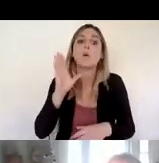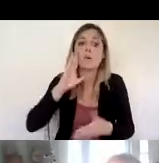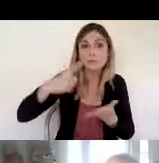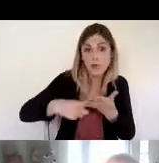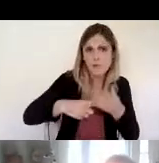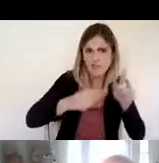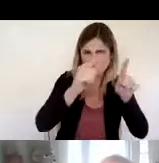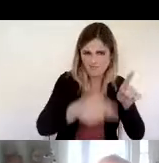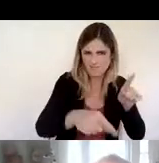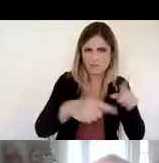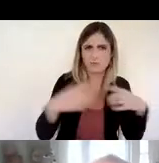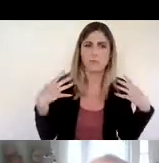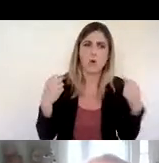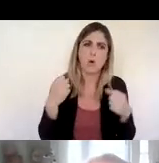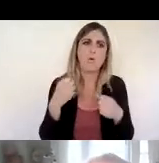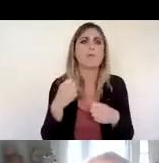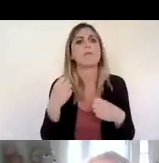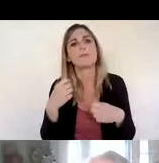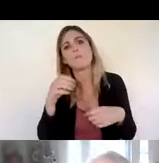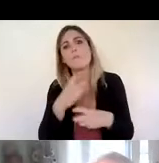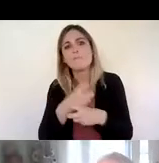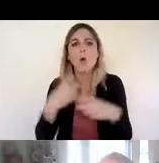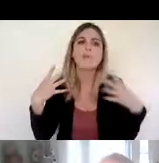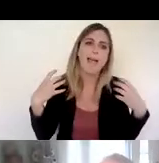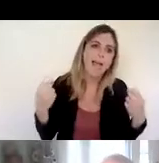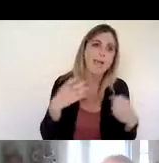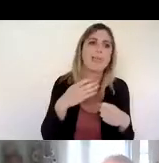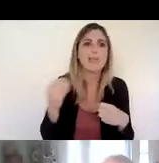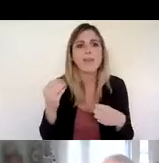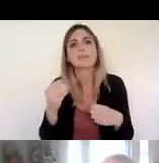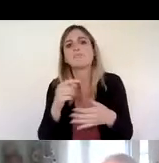density, and fracture rates, but I want to spend most of our time this evening talking